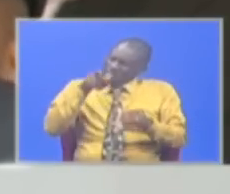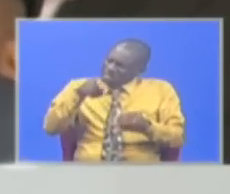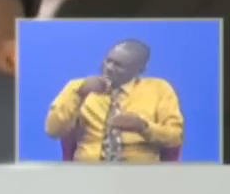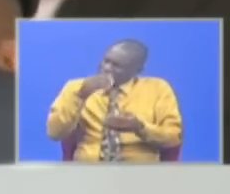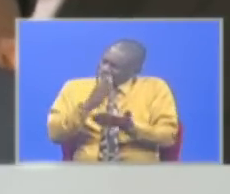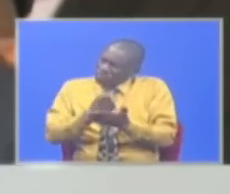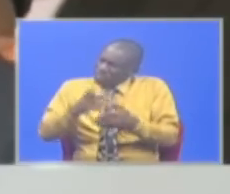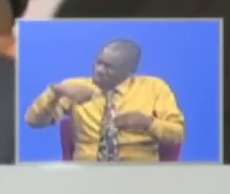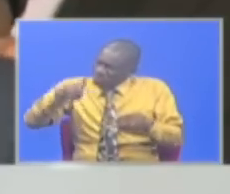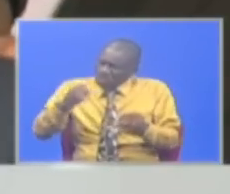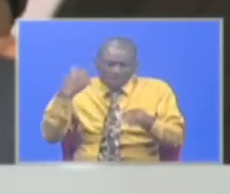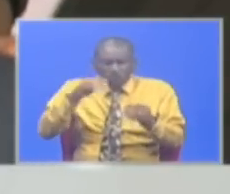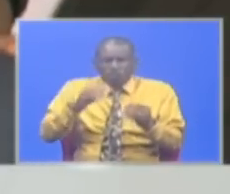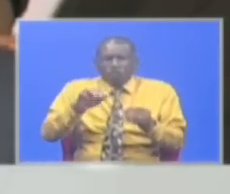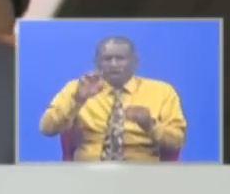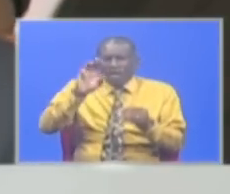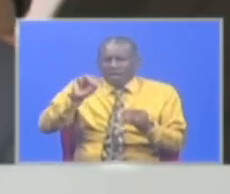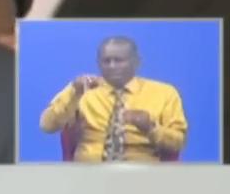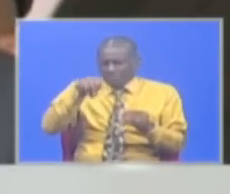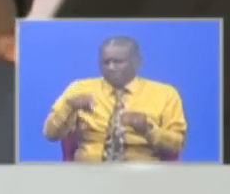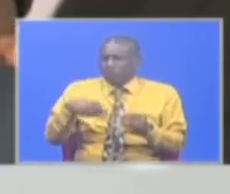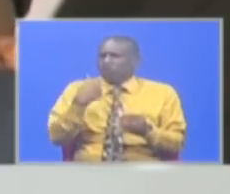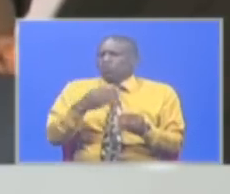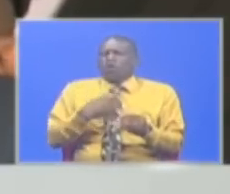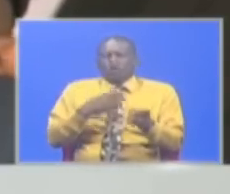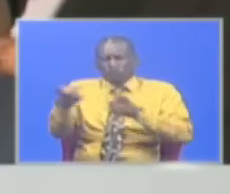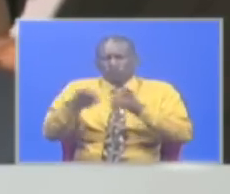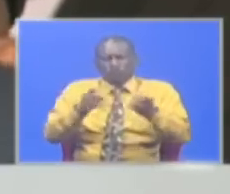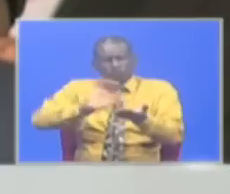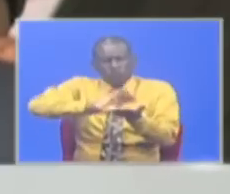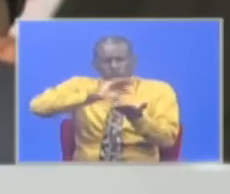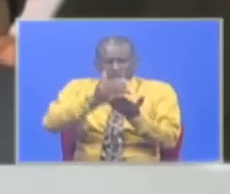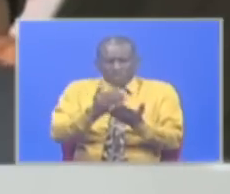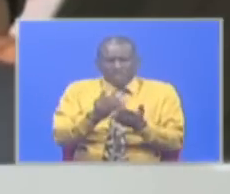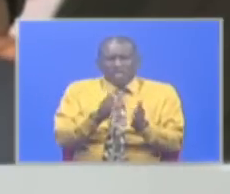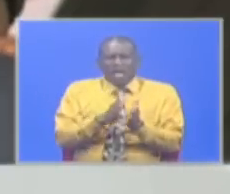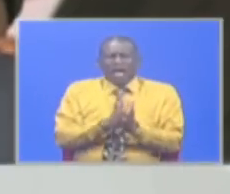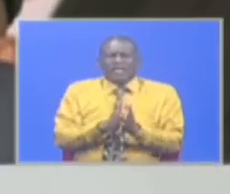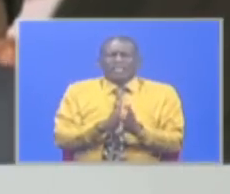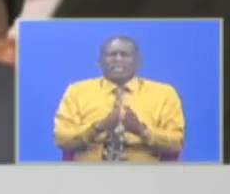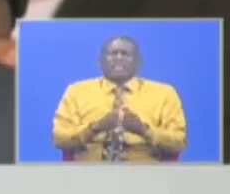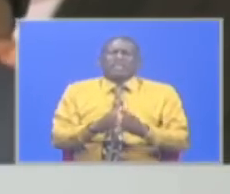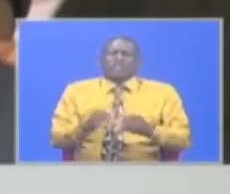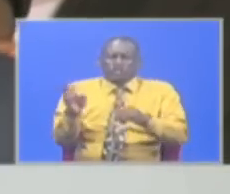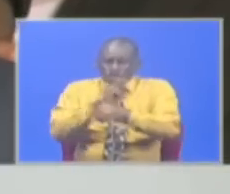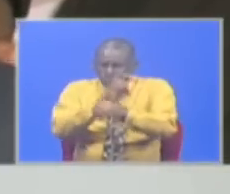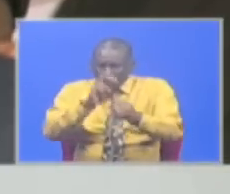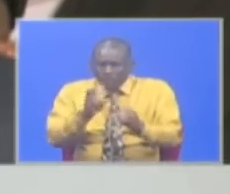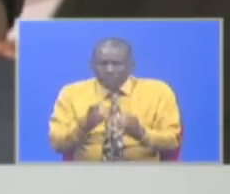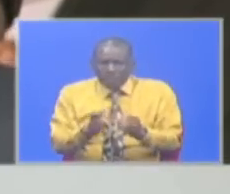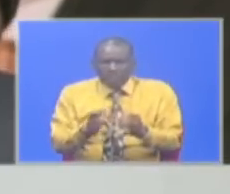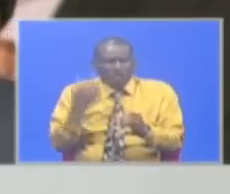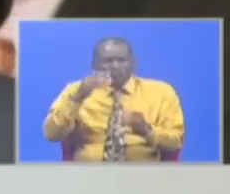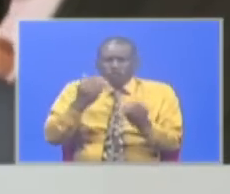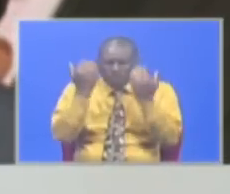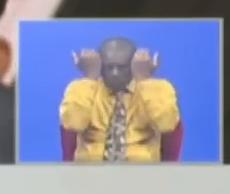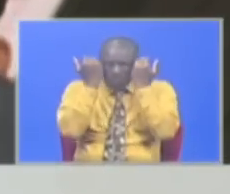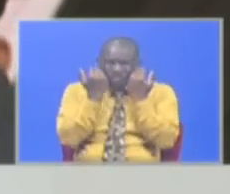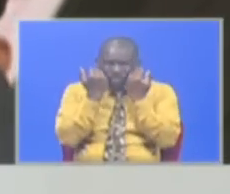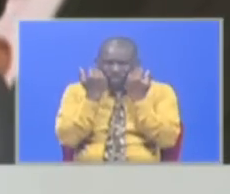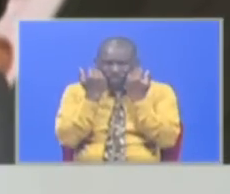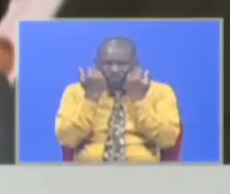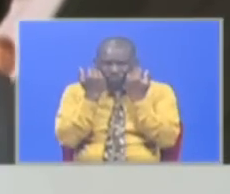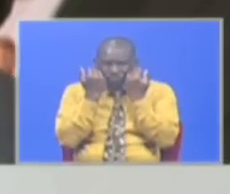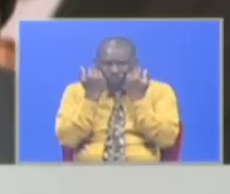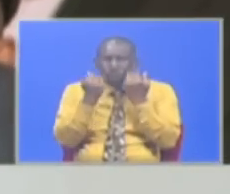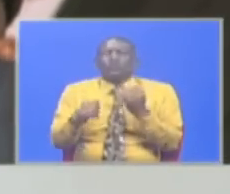legislators who have control over funds and exercise oversight over the judiciary to